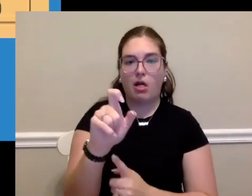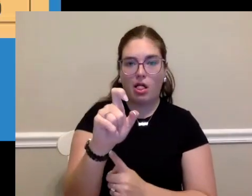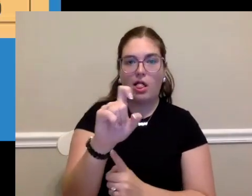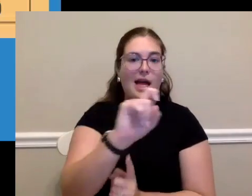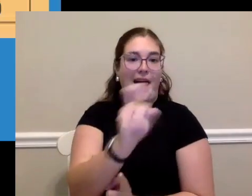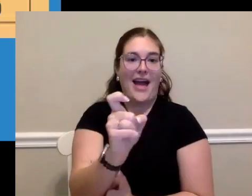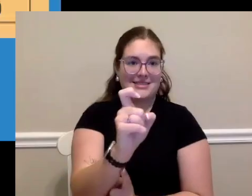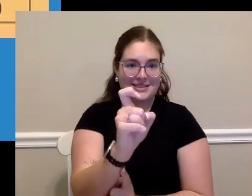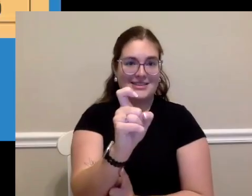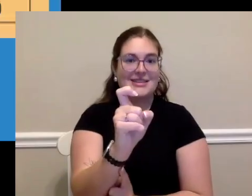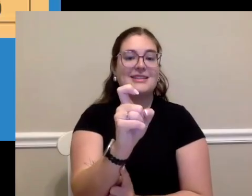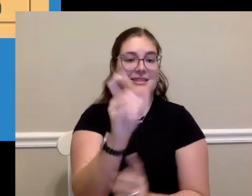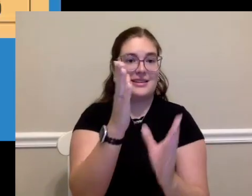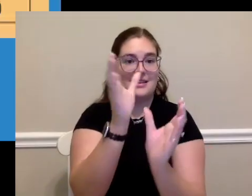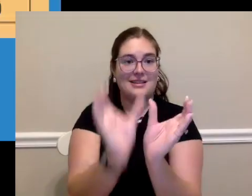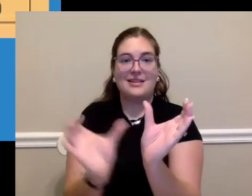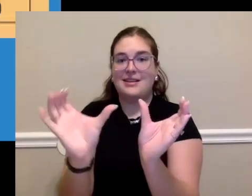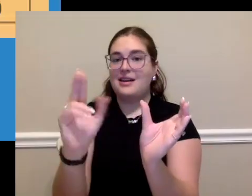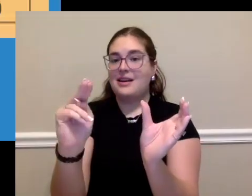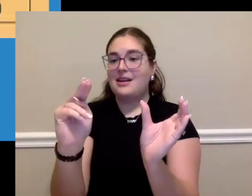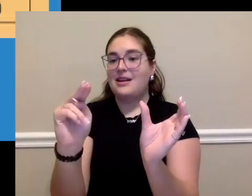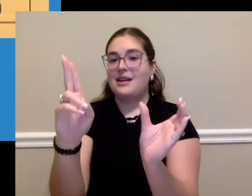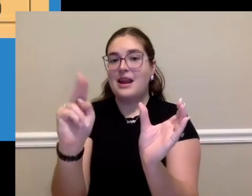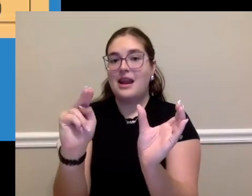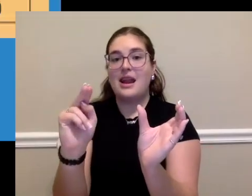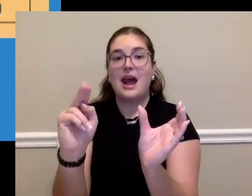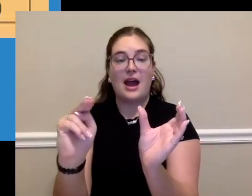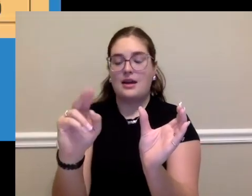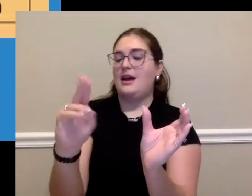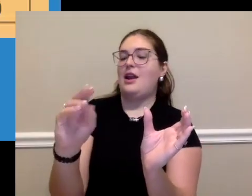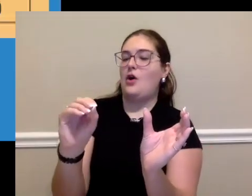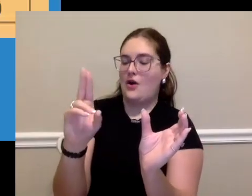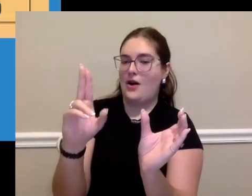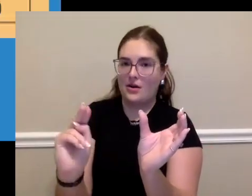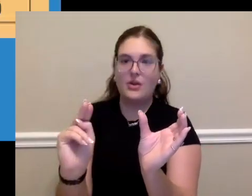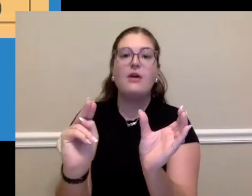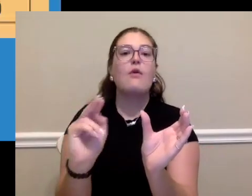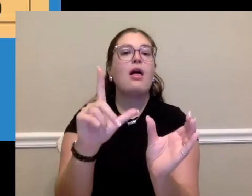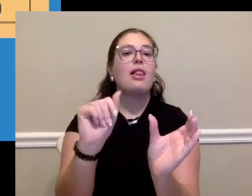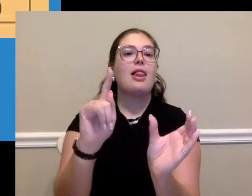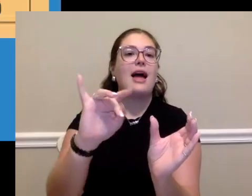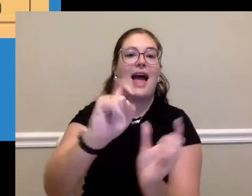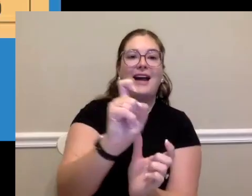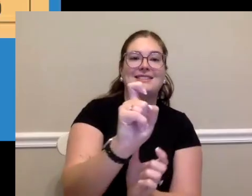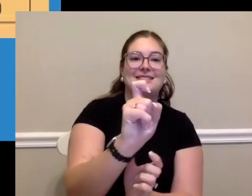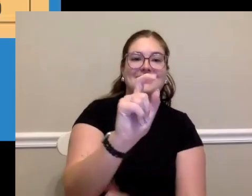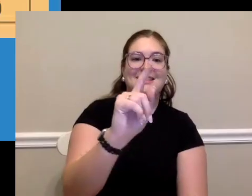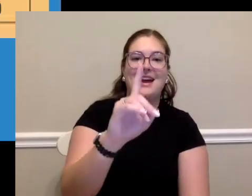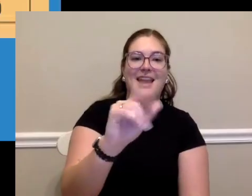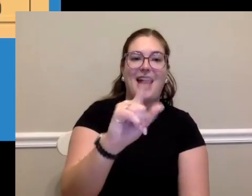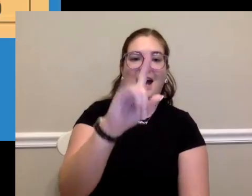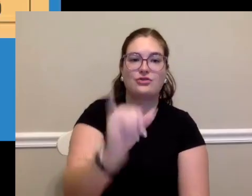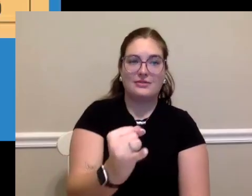for the noun with the Latin X version for the adjective.